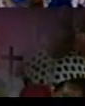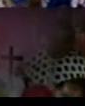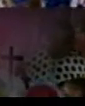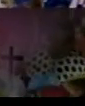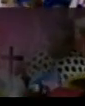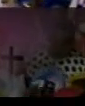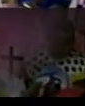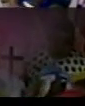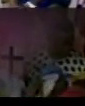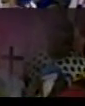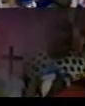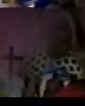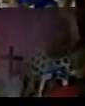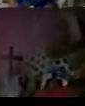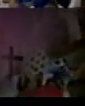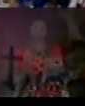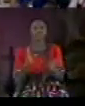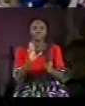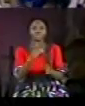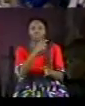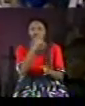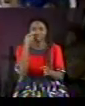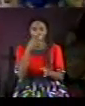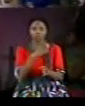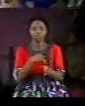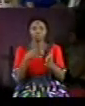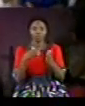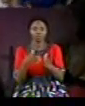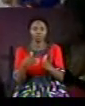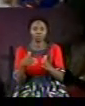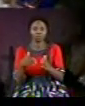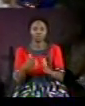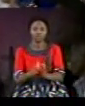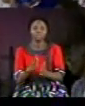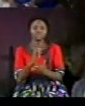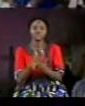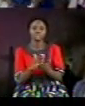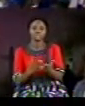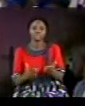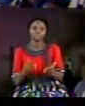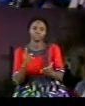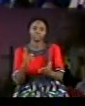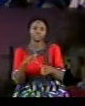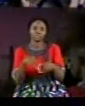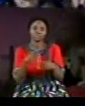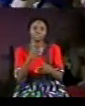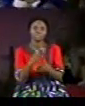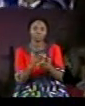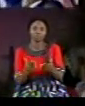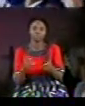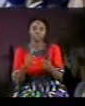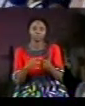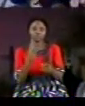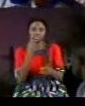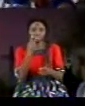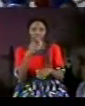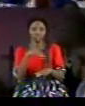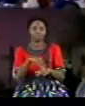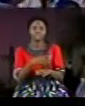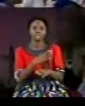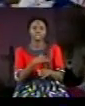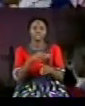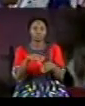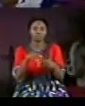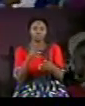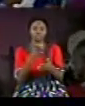your eyes and let somebody give you something to look at and give you something to read, and you couldn't